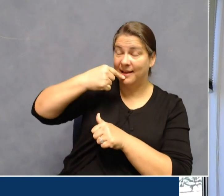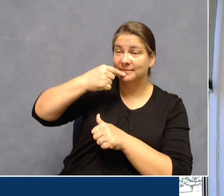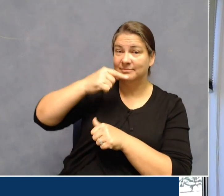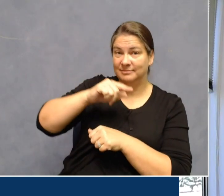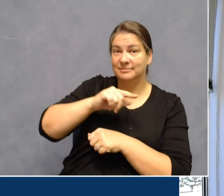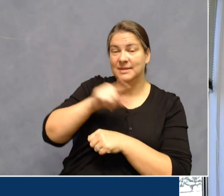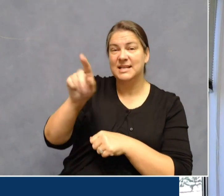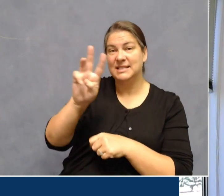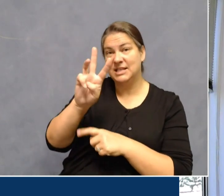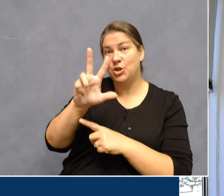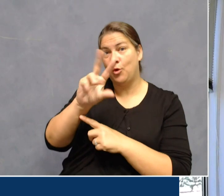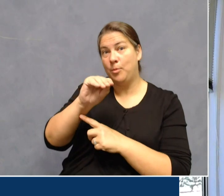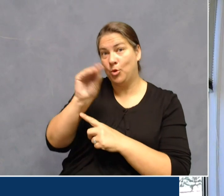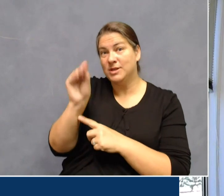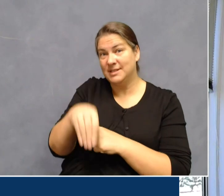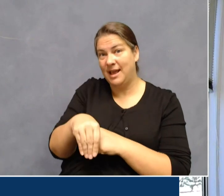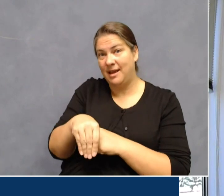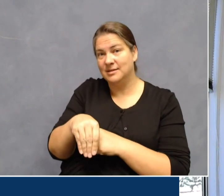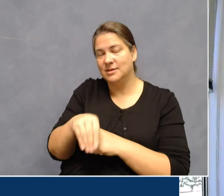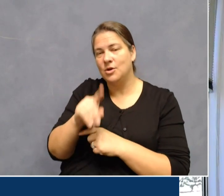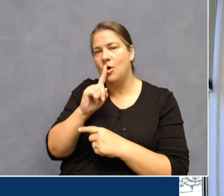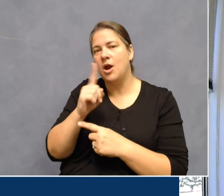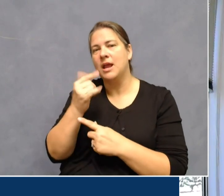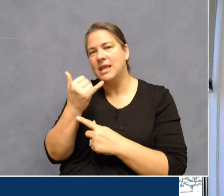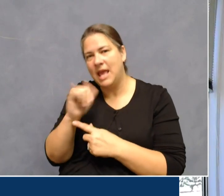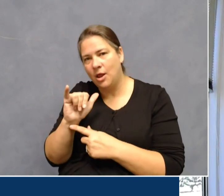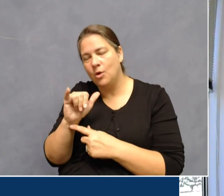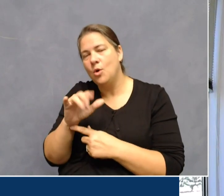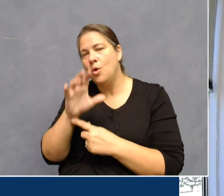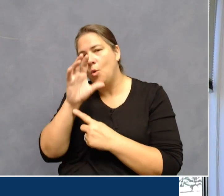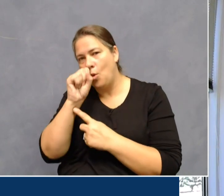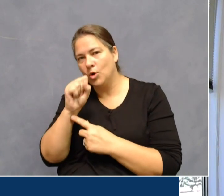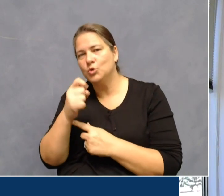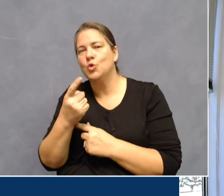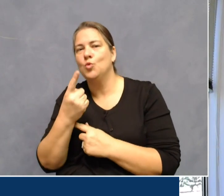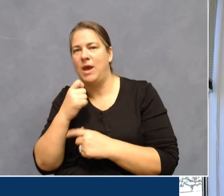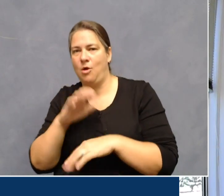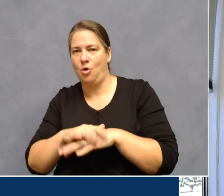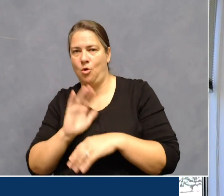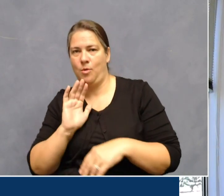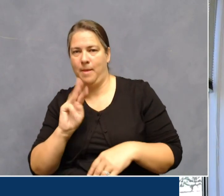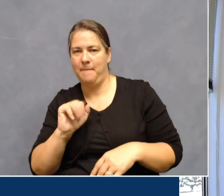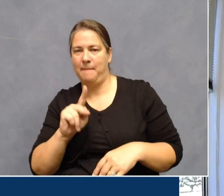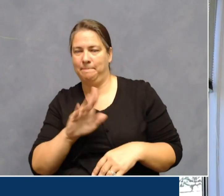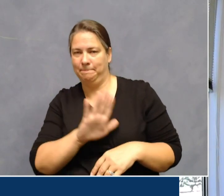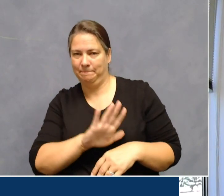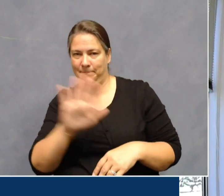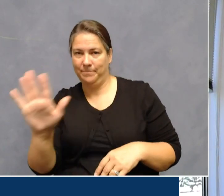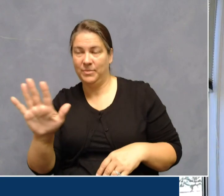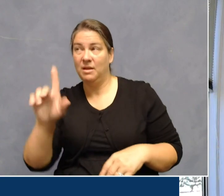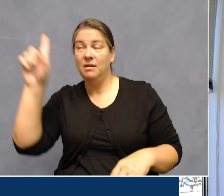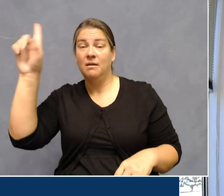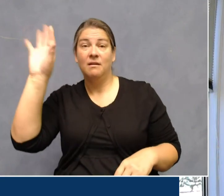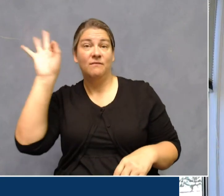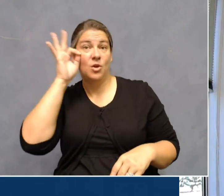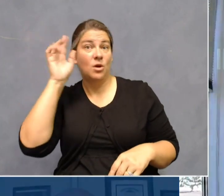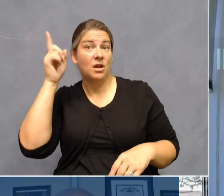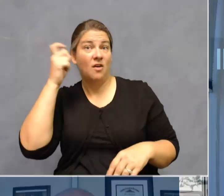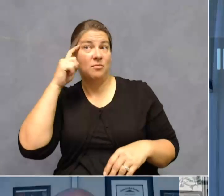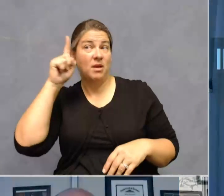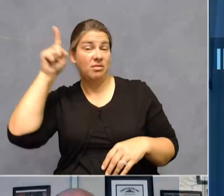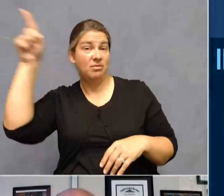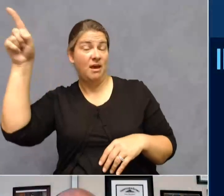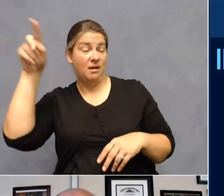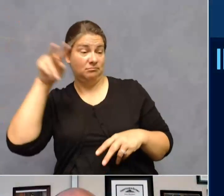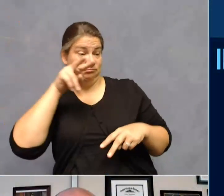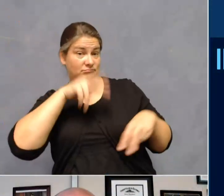either yellow, orange, or red on the map. The federal government tells us that by their analysis, last